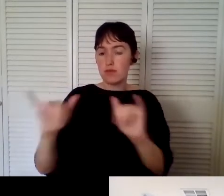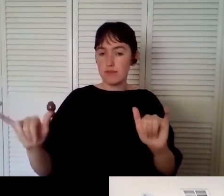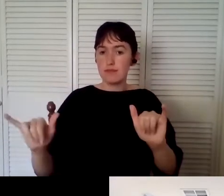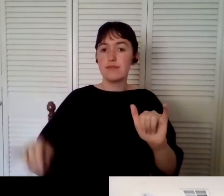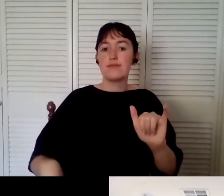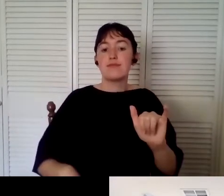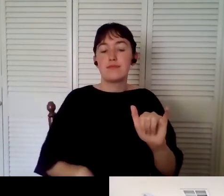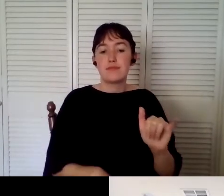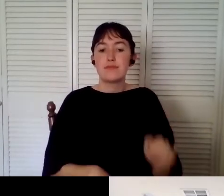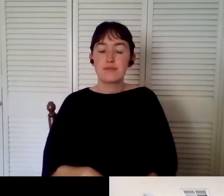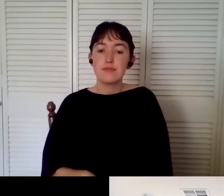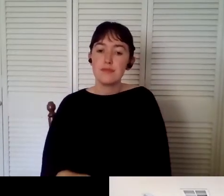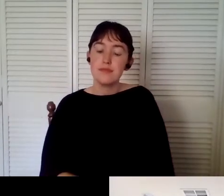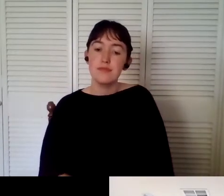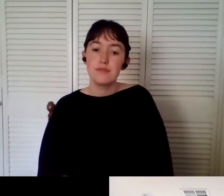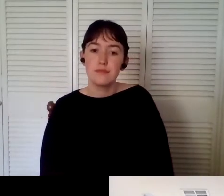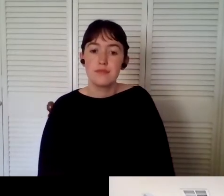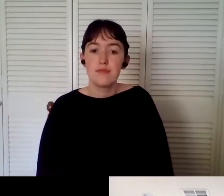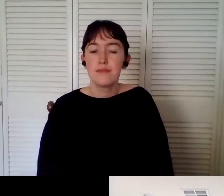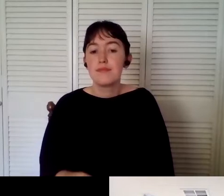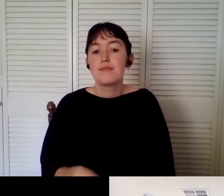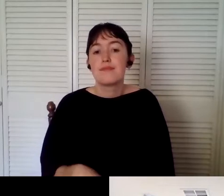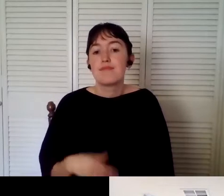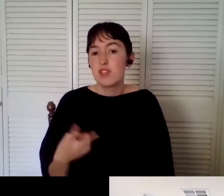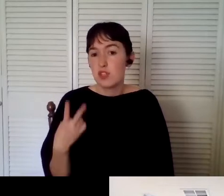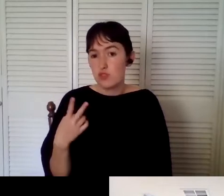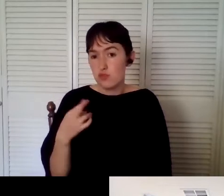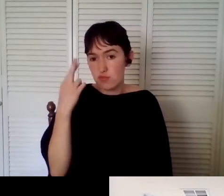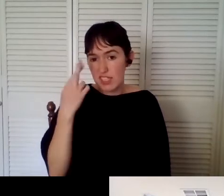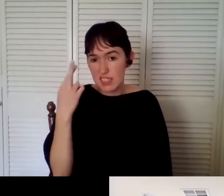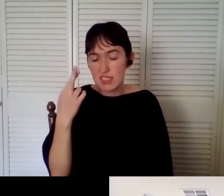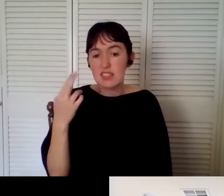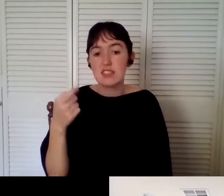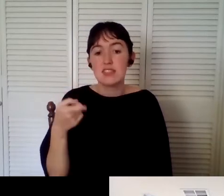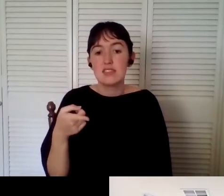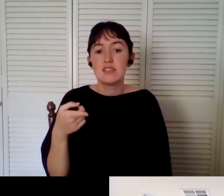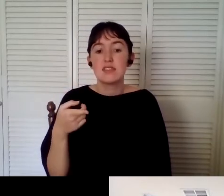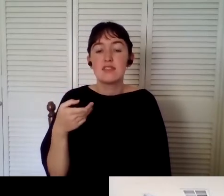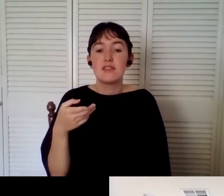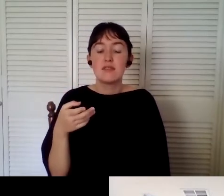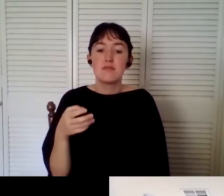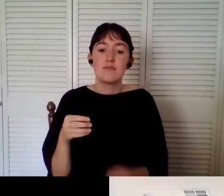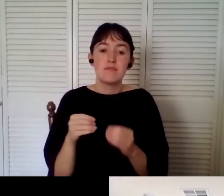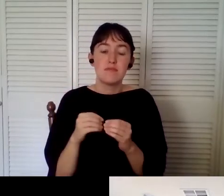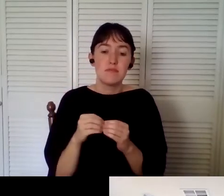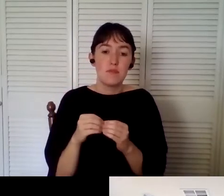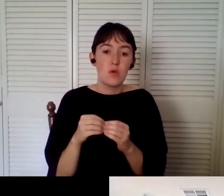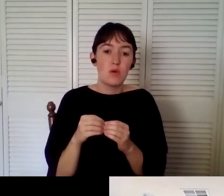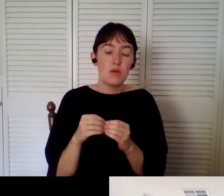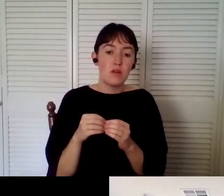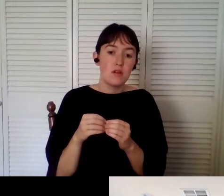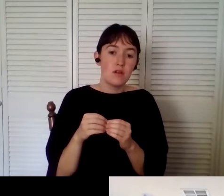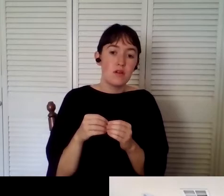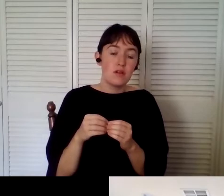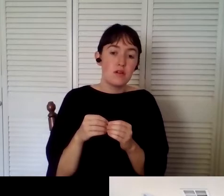likely for two probable reasons. They were more warring. They were one of the few state level societies to use atlatls,